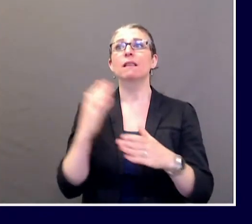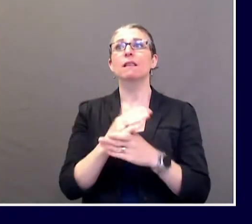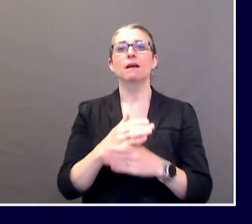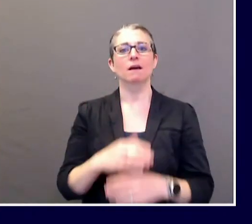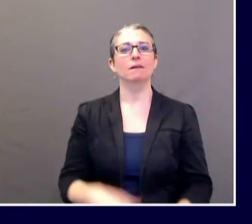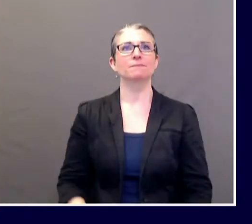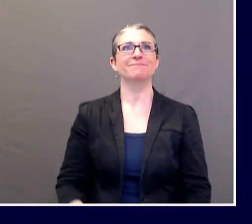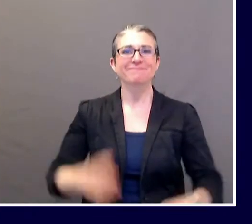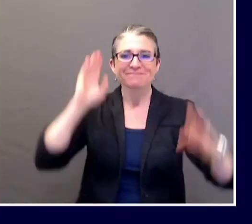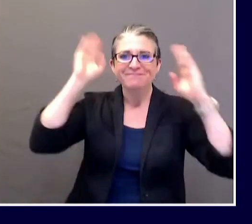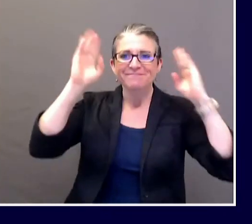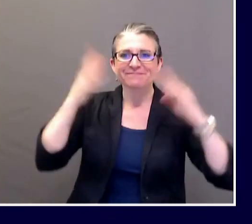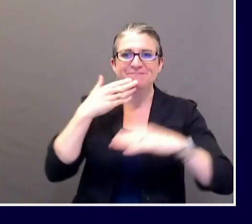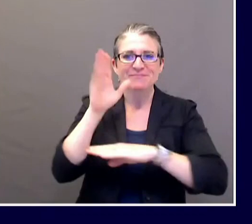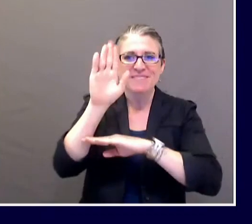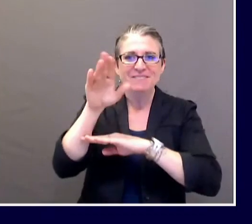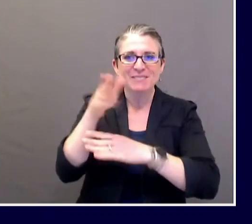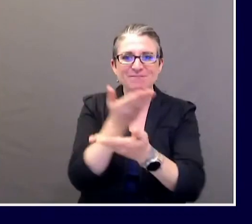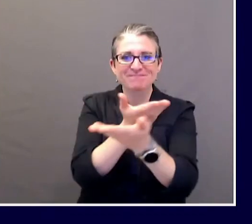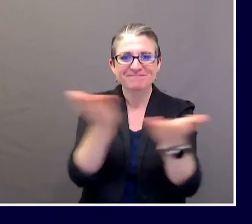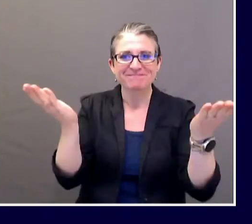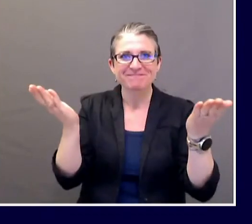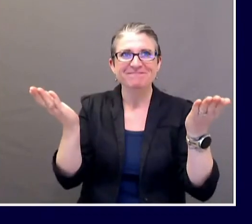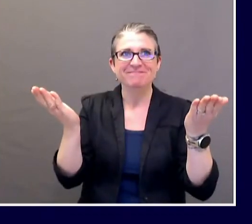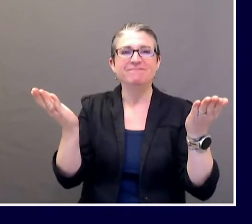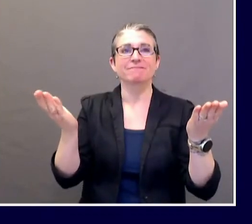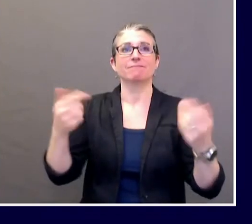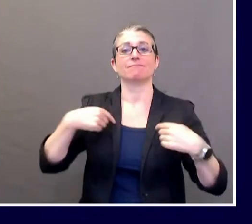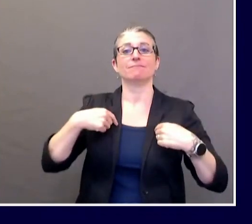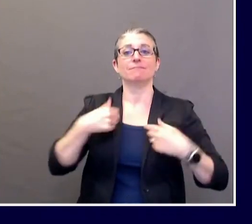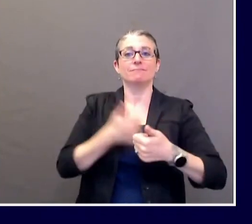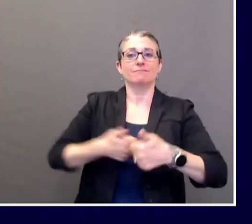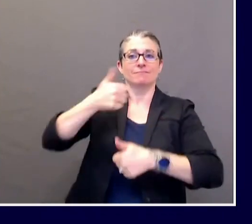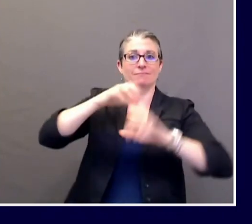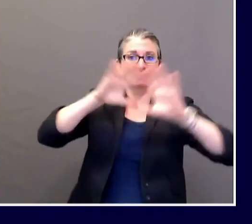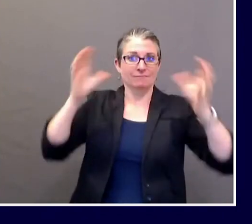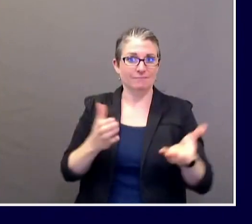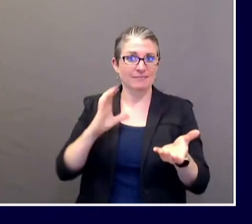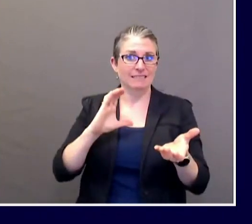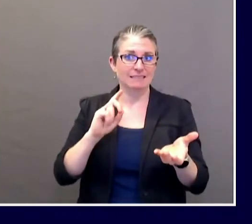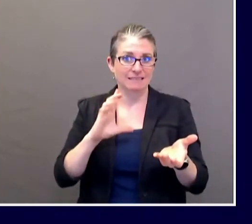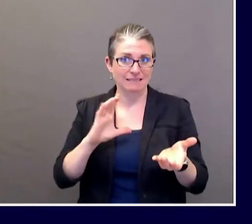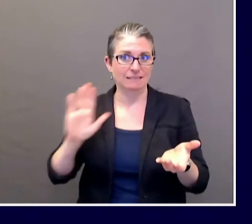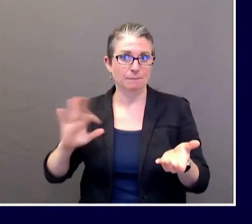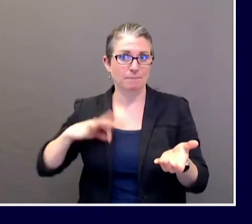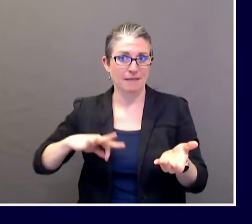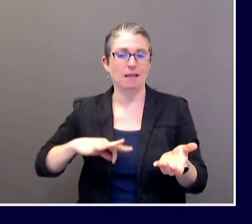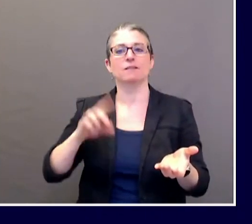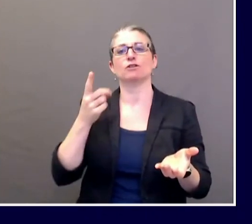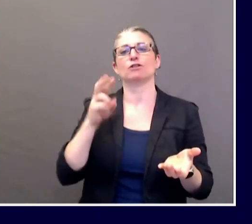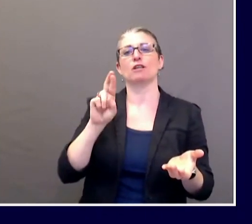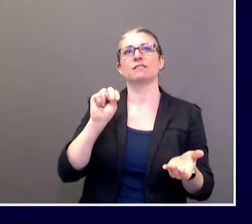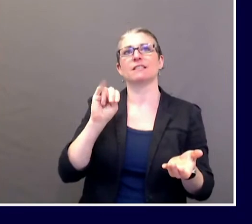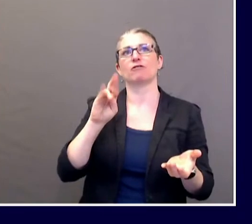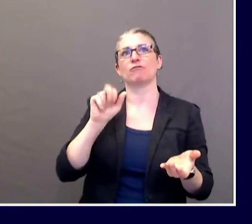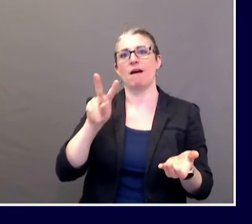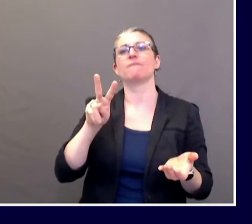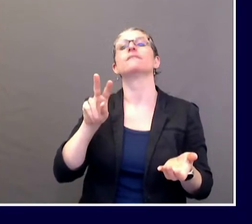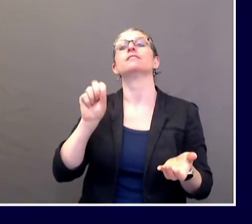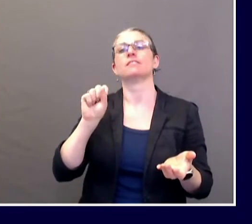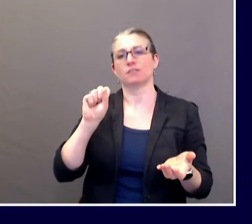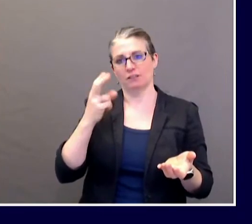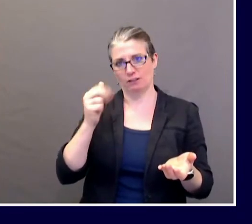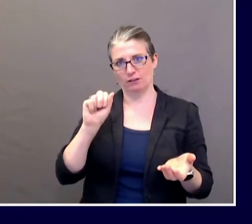Good afternoon, everyone. My name is Nirav Shah, and I'm the Director of Maine Center for Disease Control and Prevention. And I'm joined